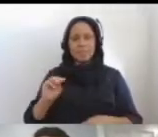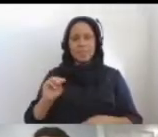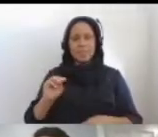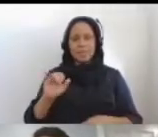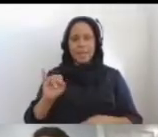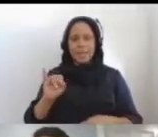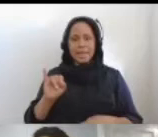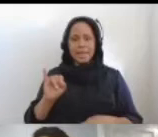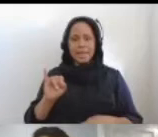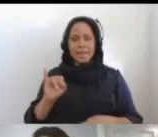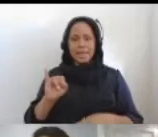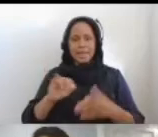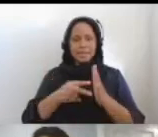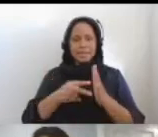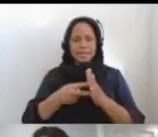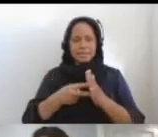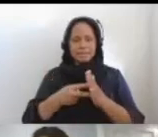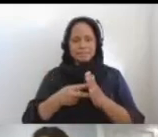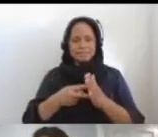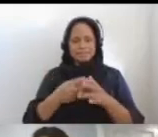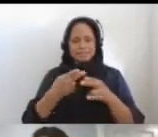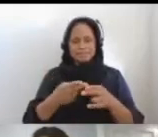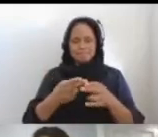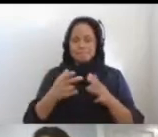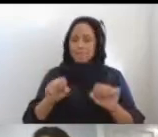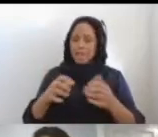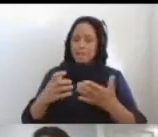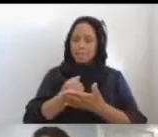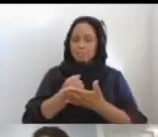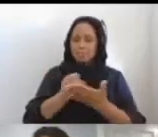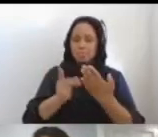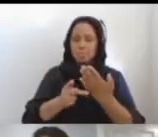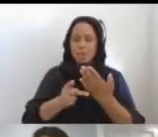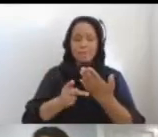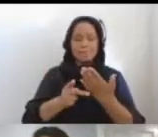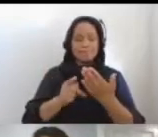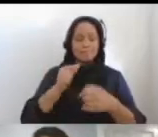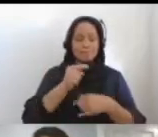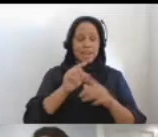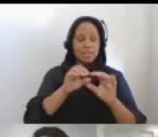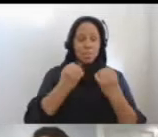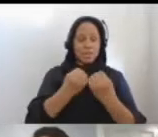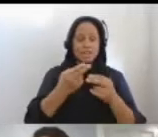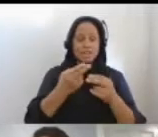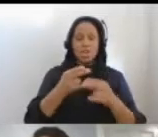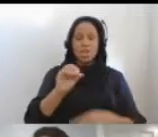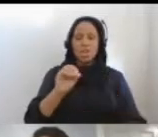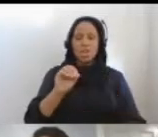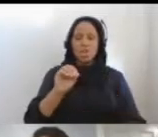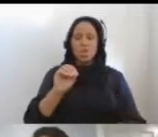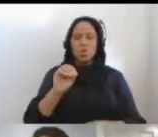deemed eligible by OPWDD? And do I have the HCBS